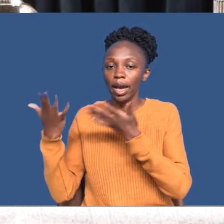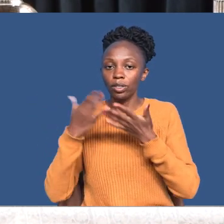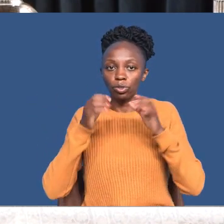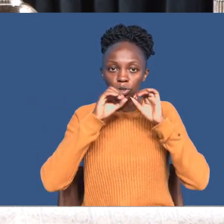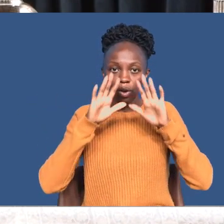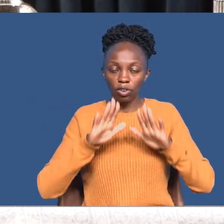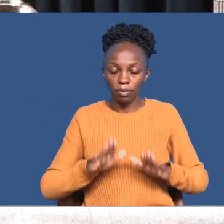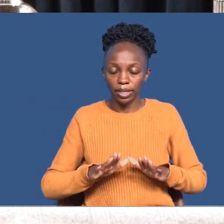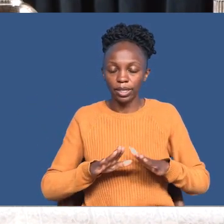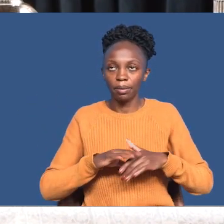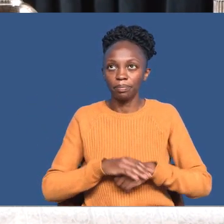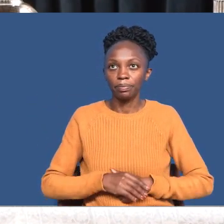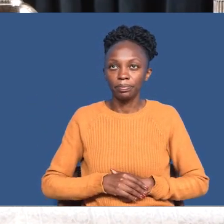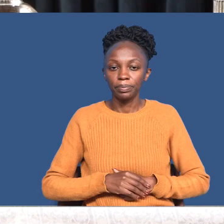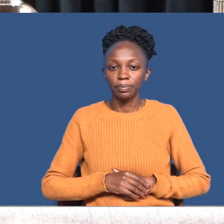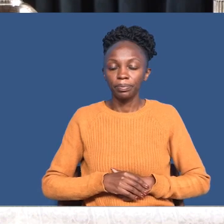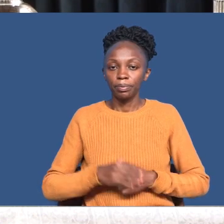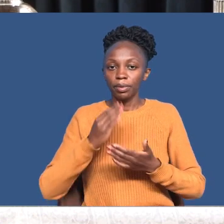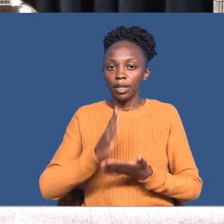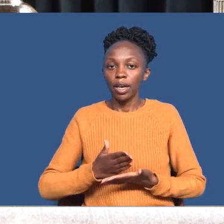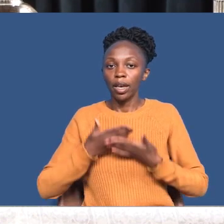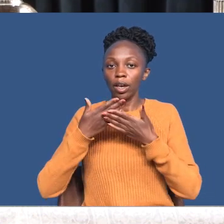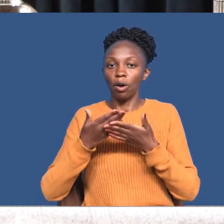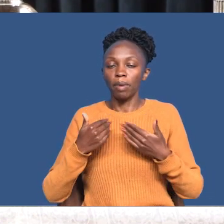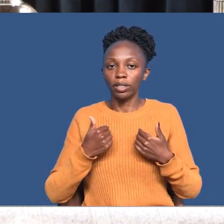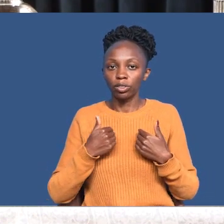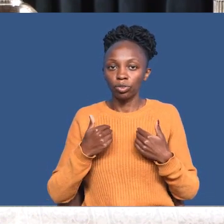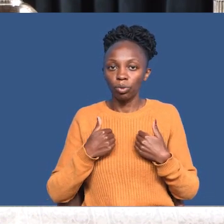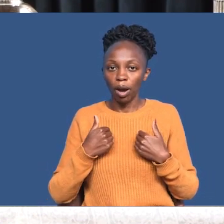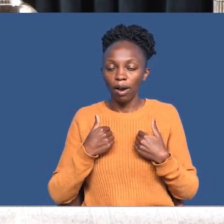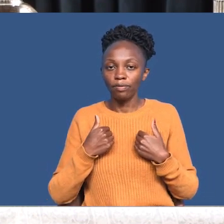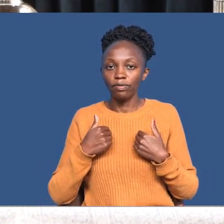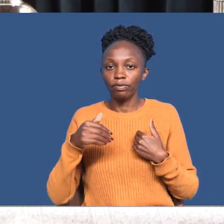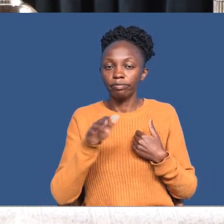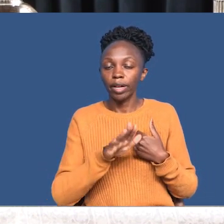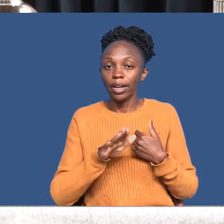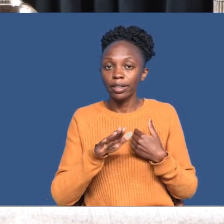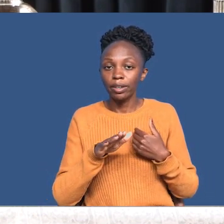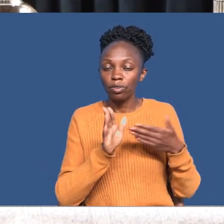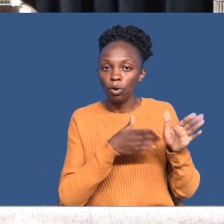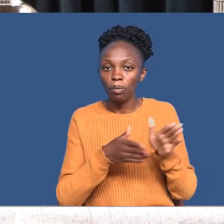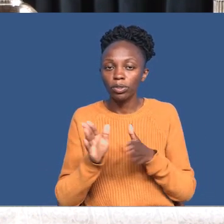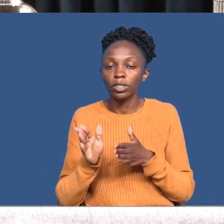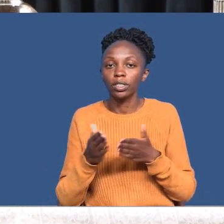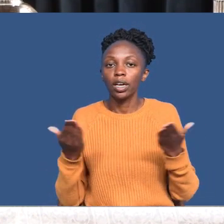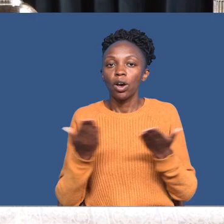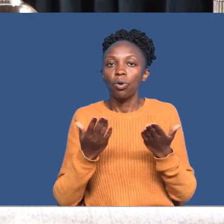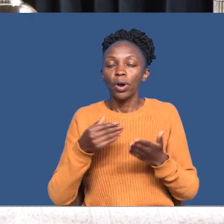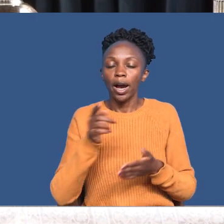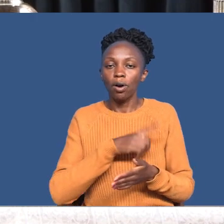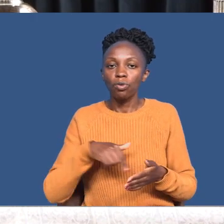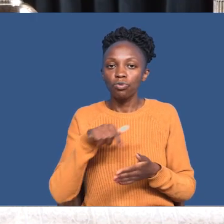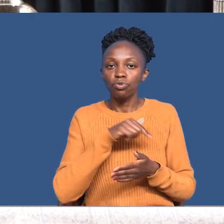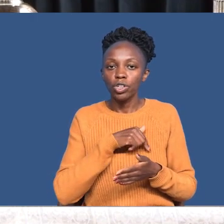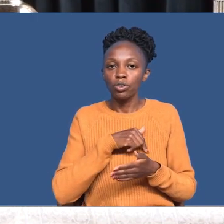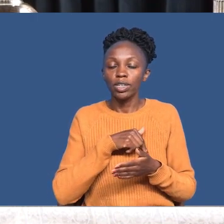the promises that you have made. Help us to create an ambience where you can be present and where you can bless us. So